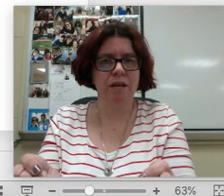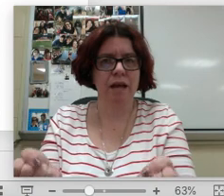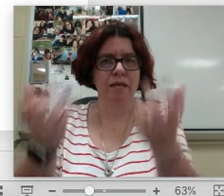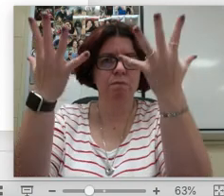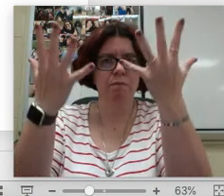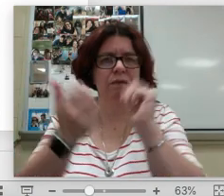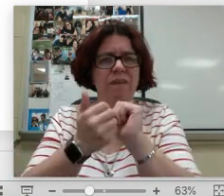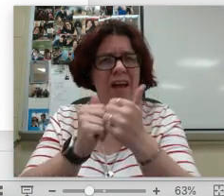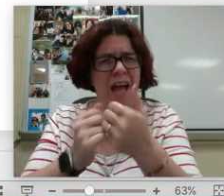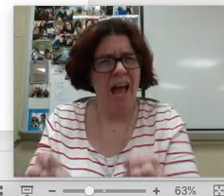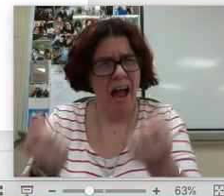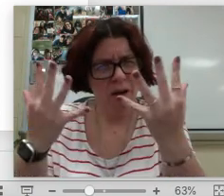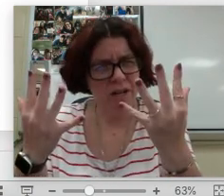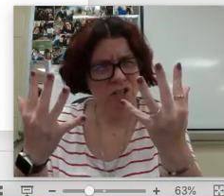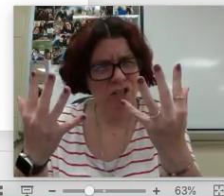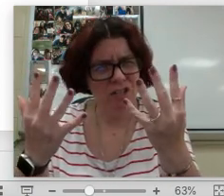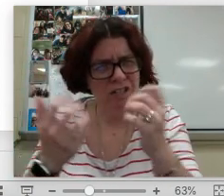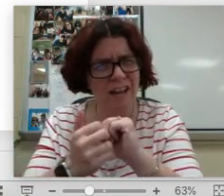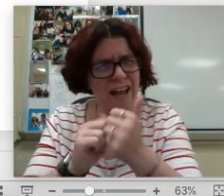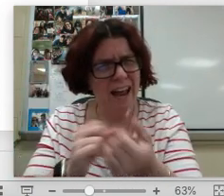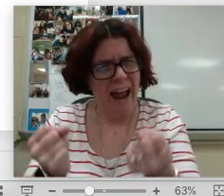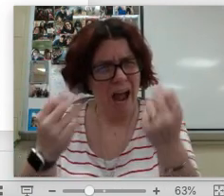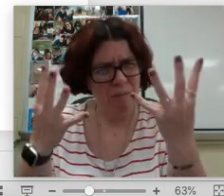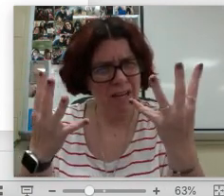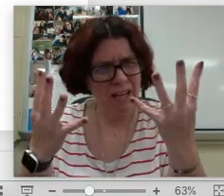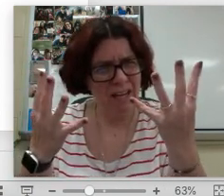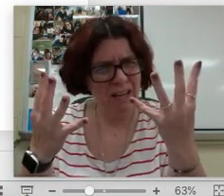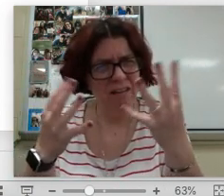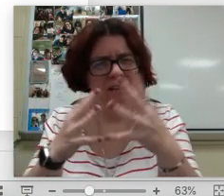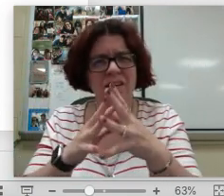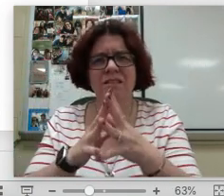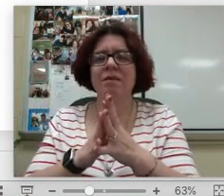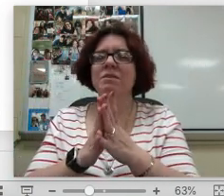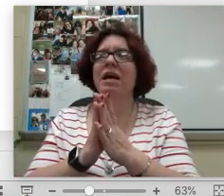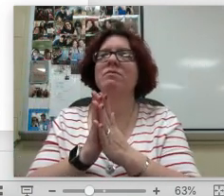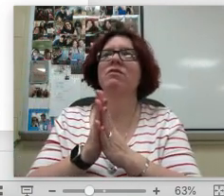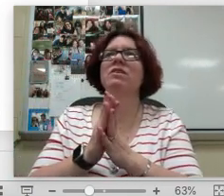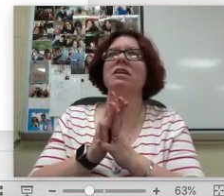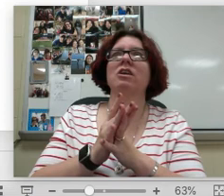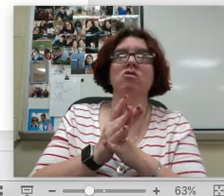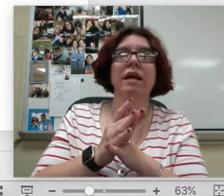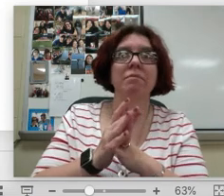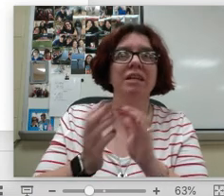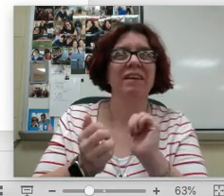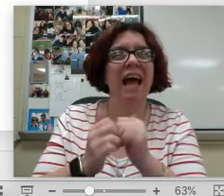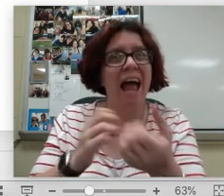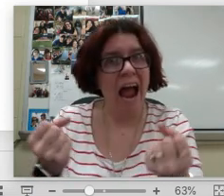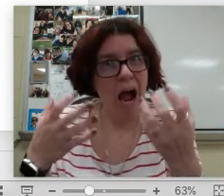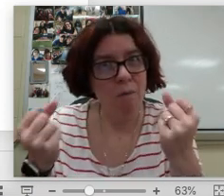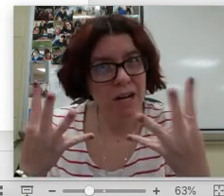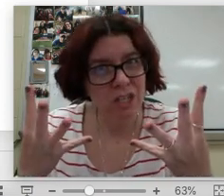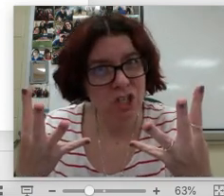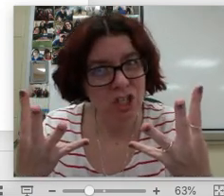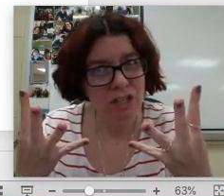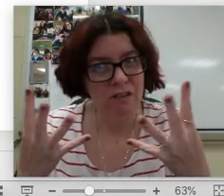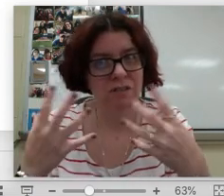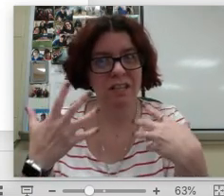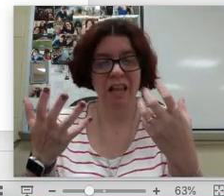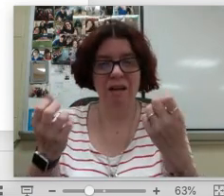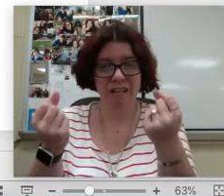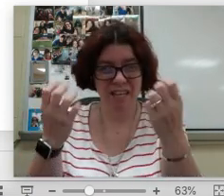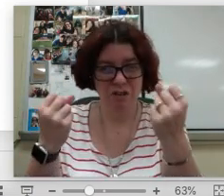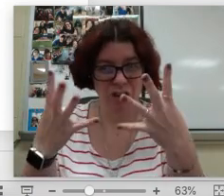5s. S pop 5. How much? How many? Sometimes if it's like you can't believe it, how much?